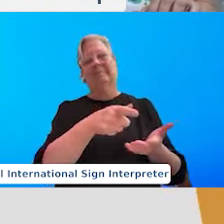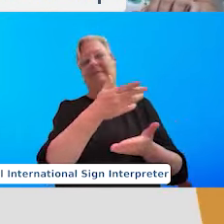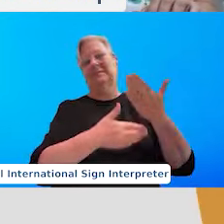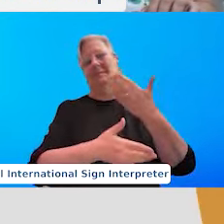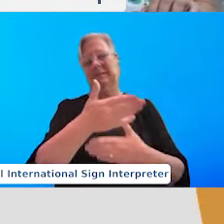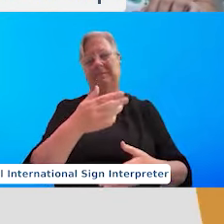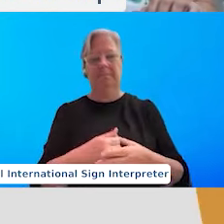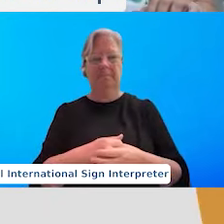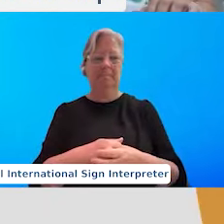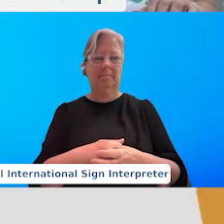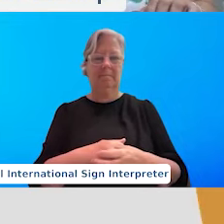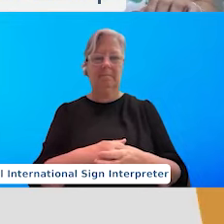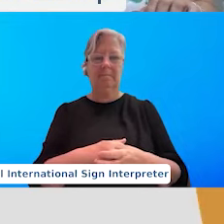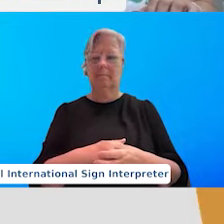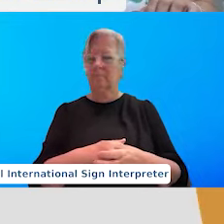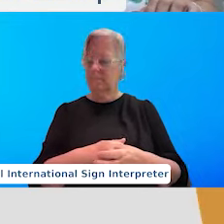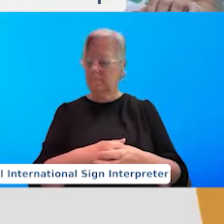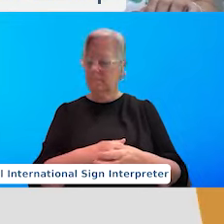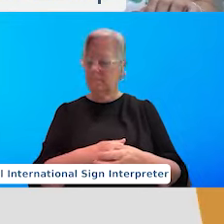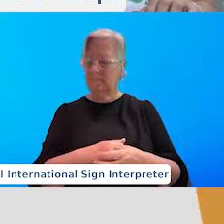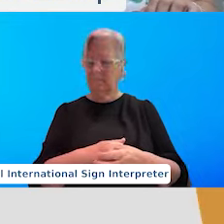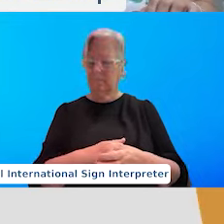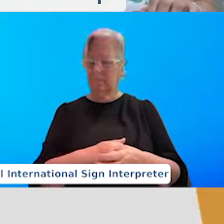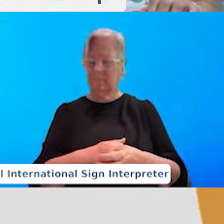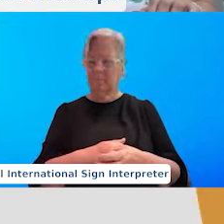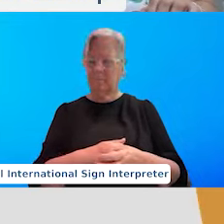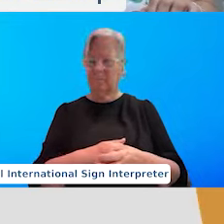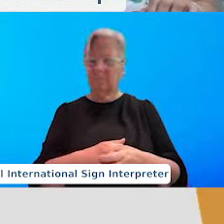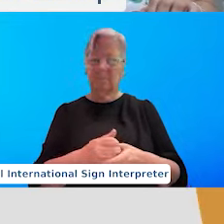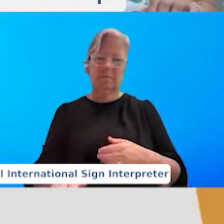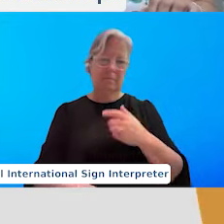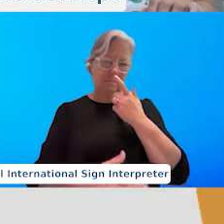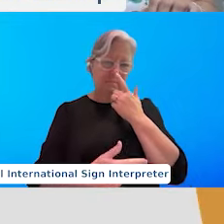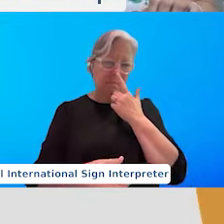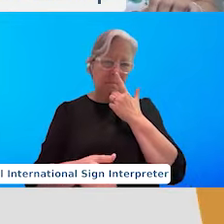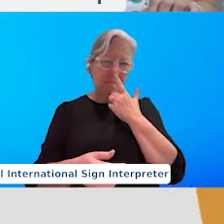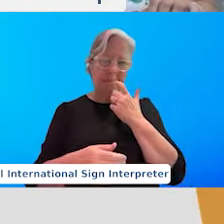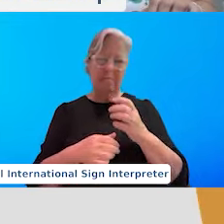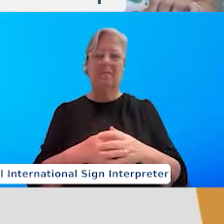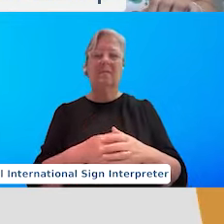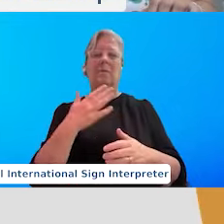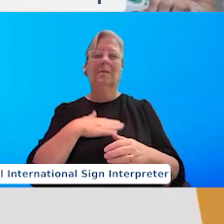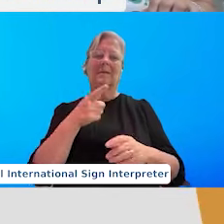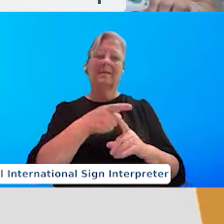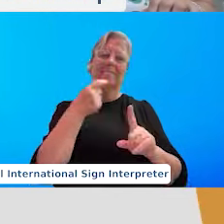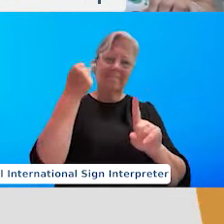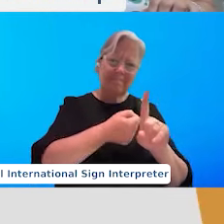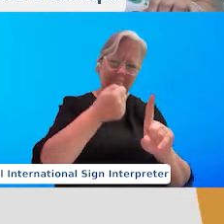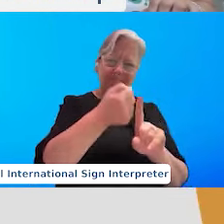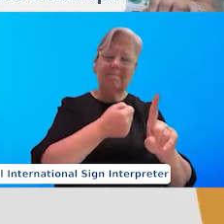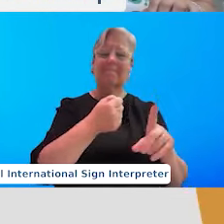with Disabilities, is to enhance rights, ensure dignity